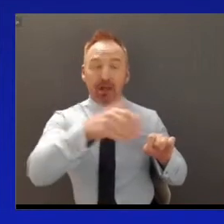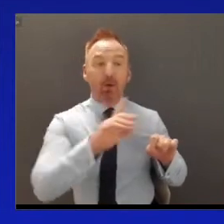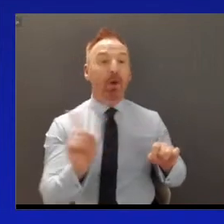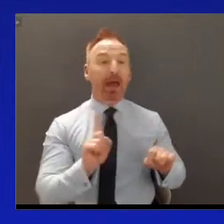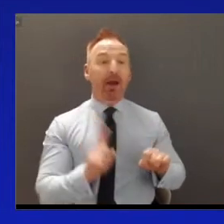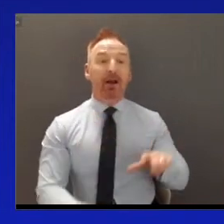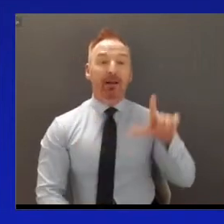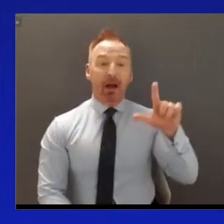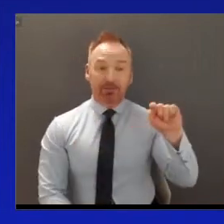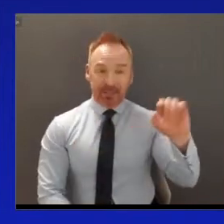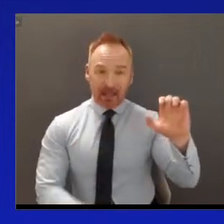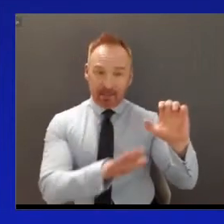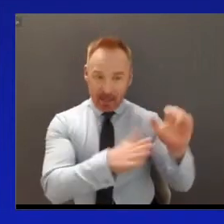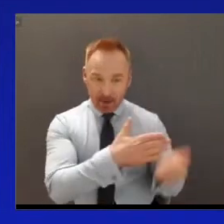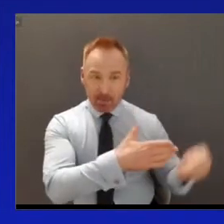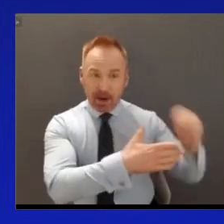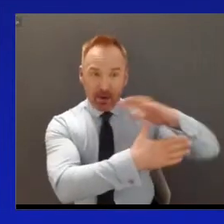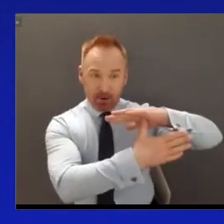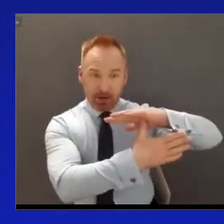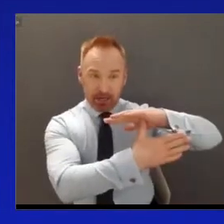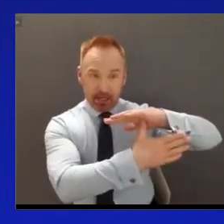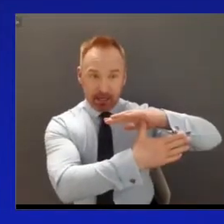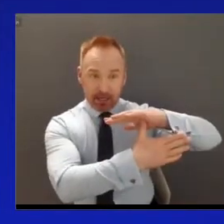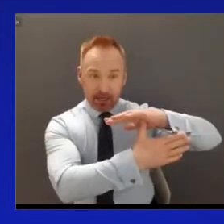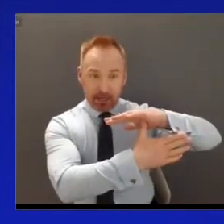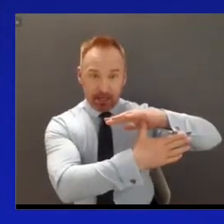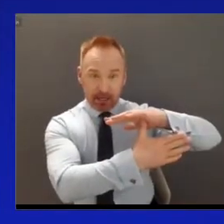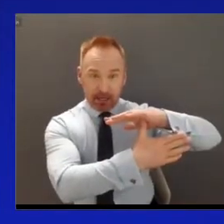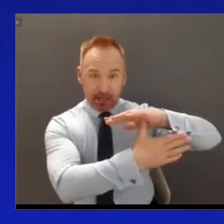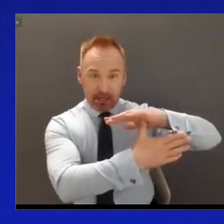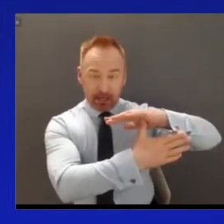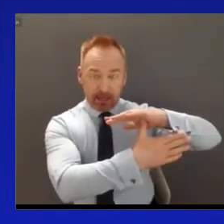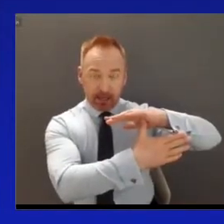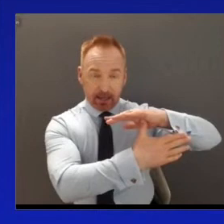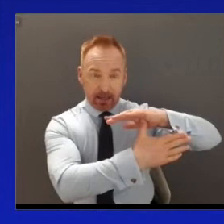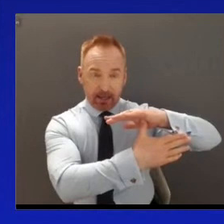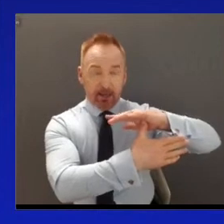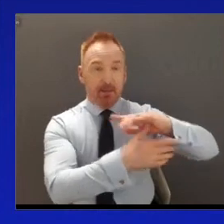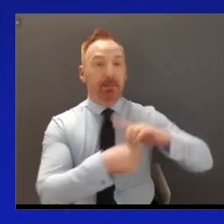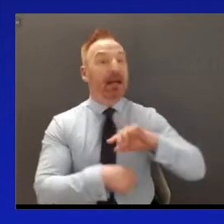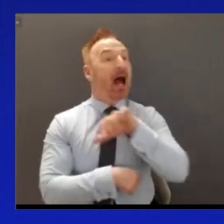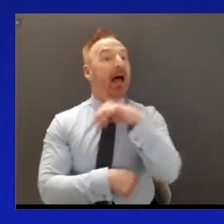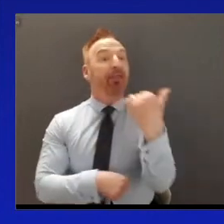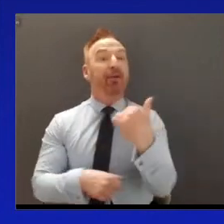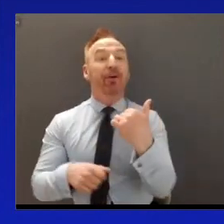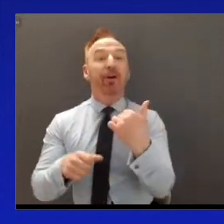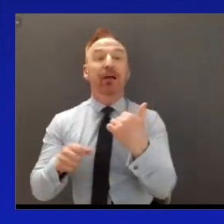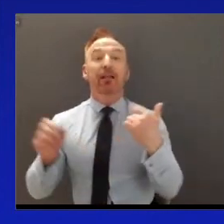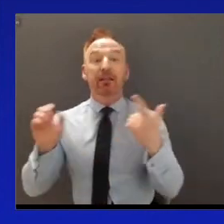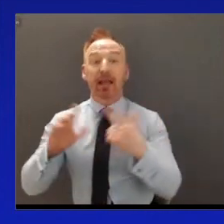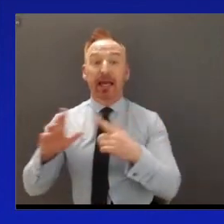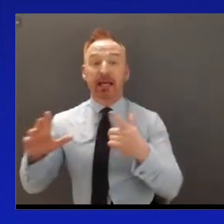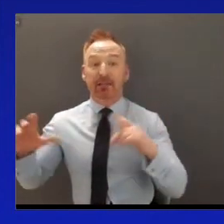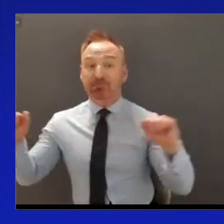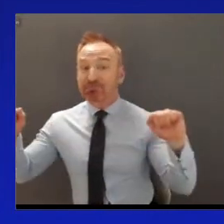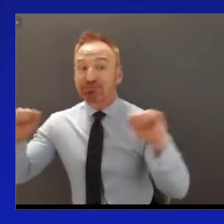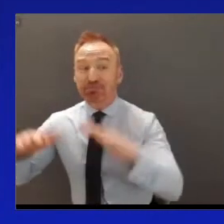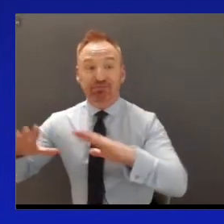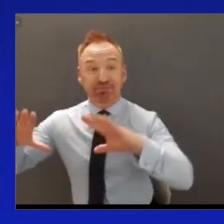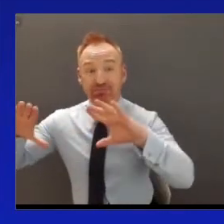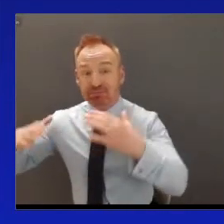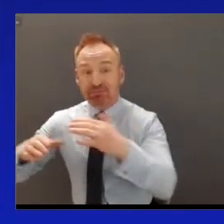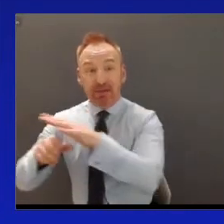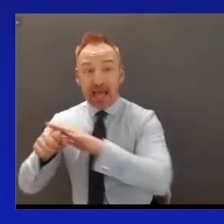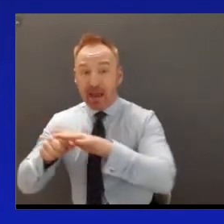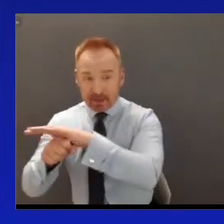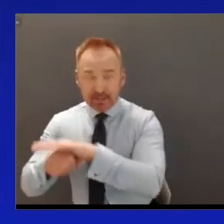top priority. But we do apply that where needed in other congregate settings. And